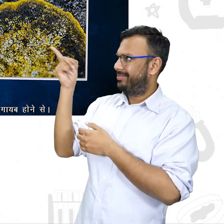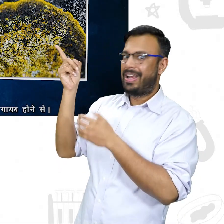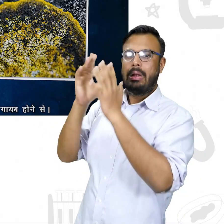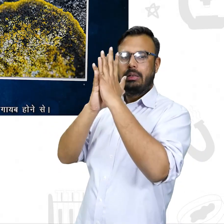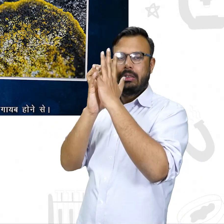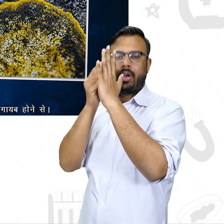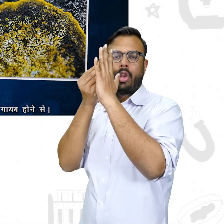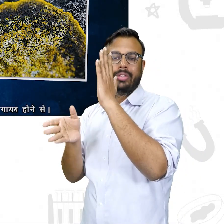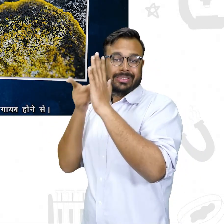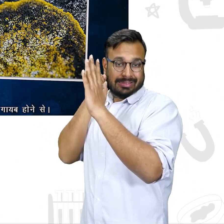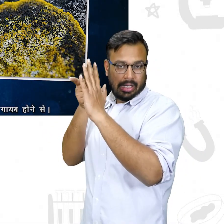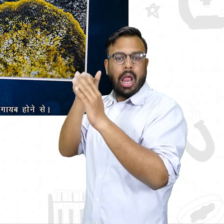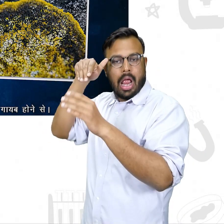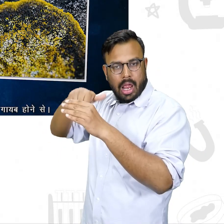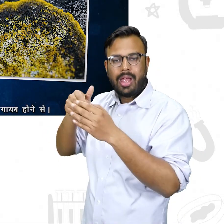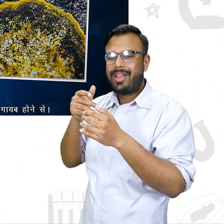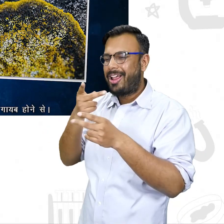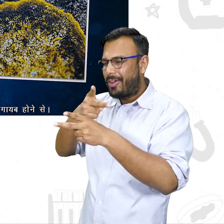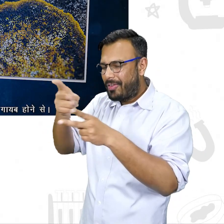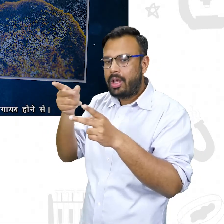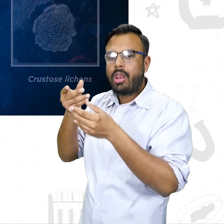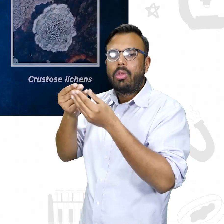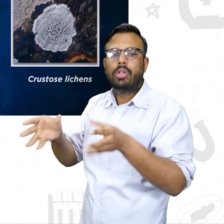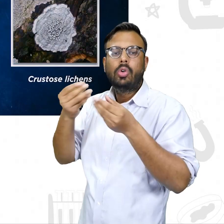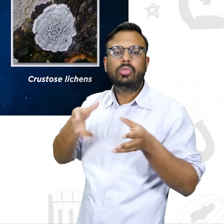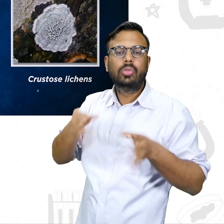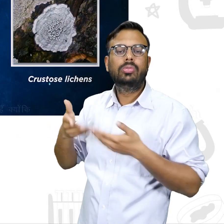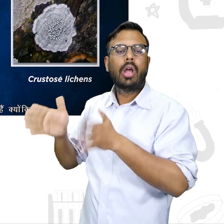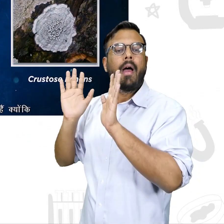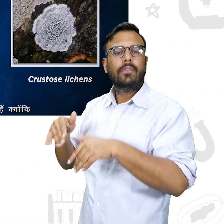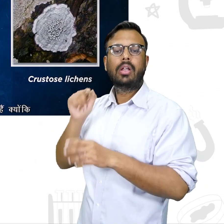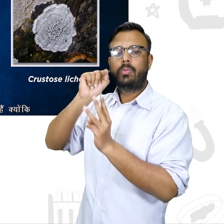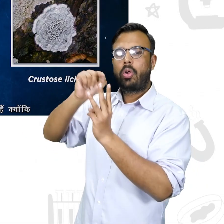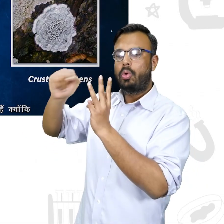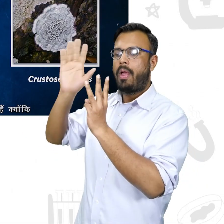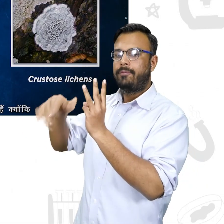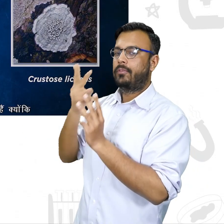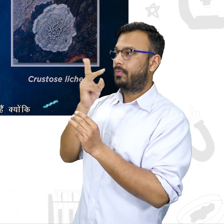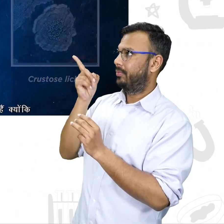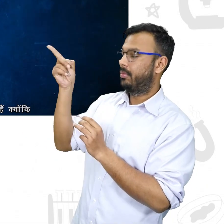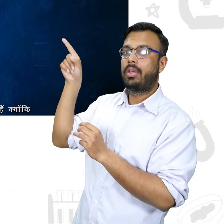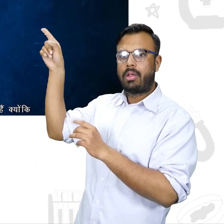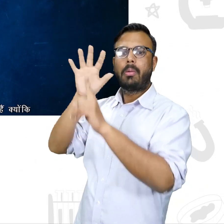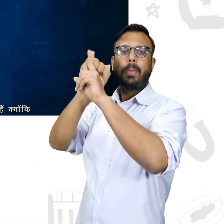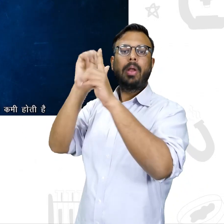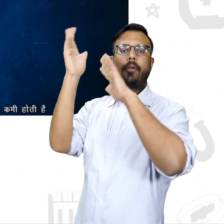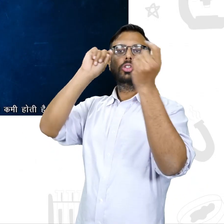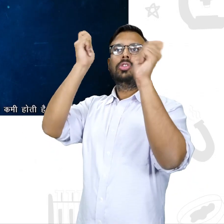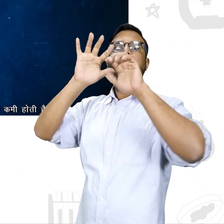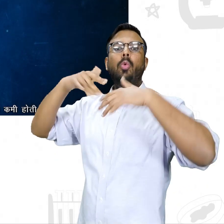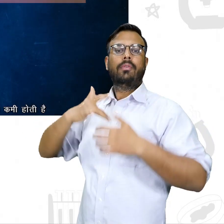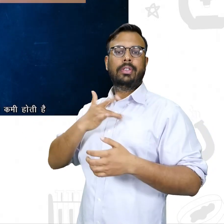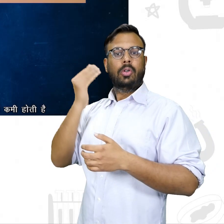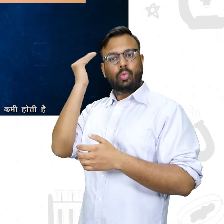the substratum and disappearance of the sensitive species. Lichens are sensitive to air pollution because they